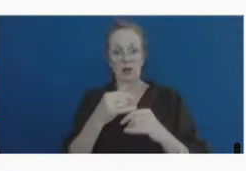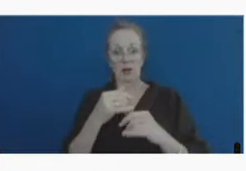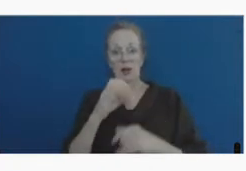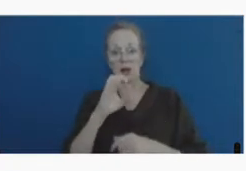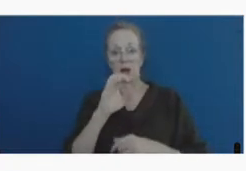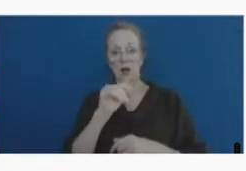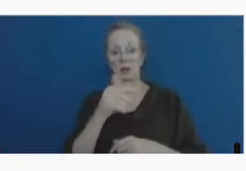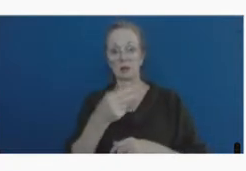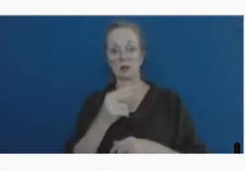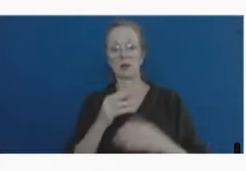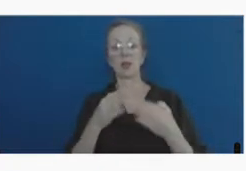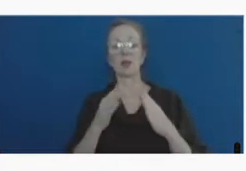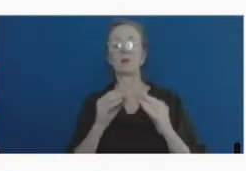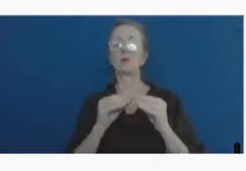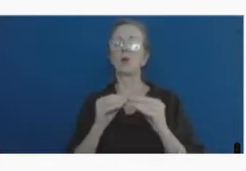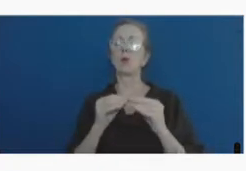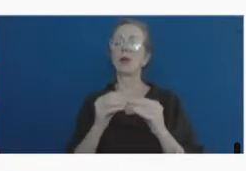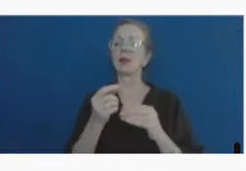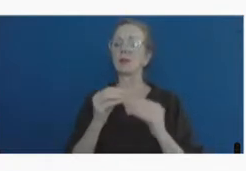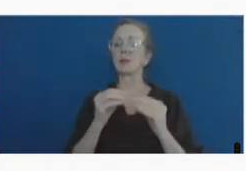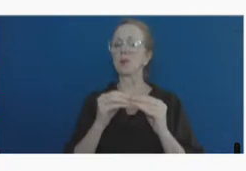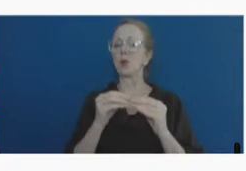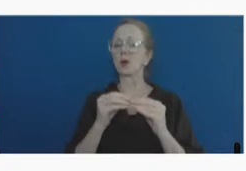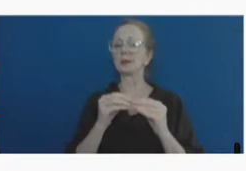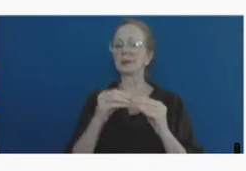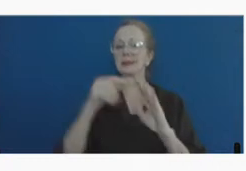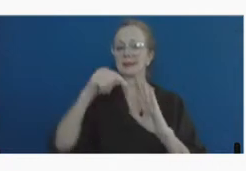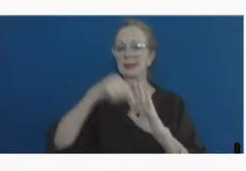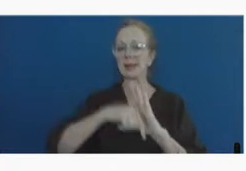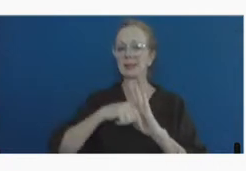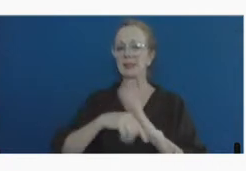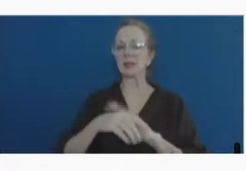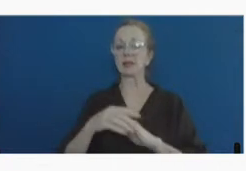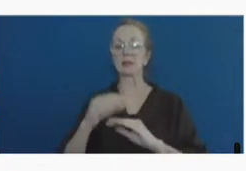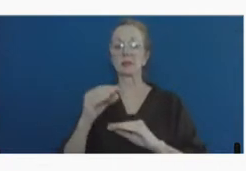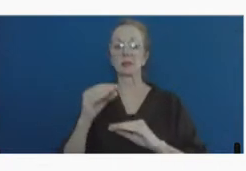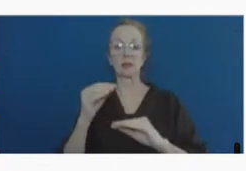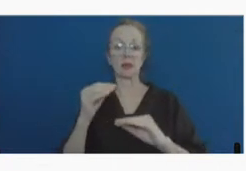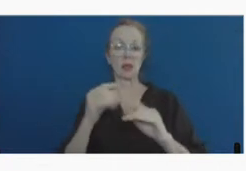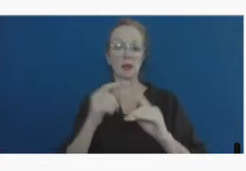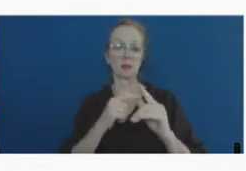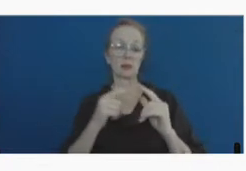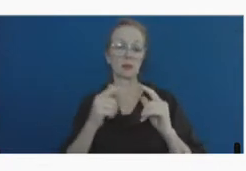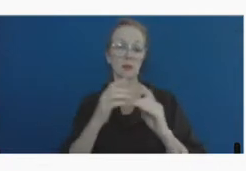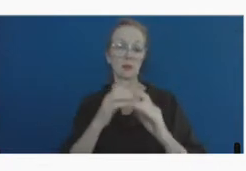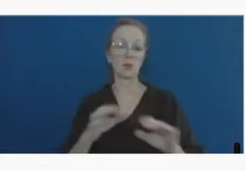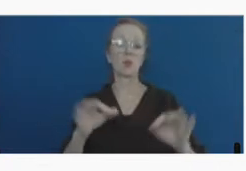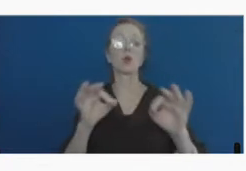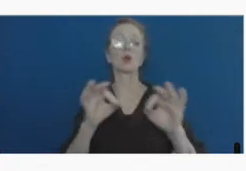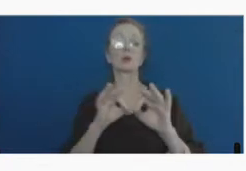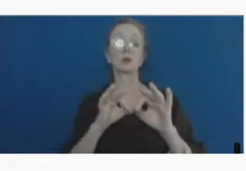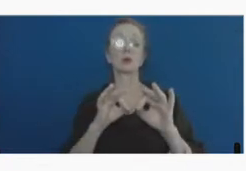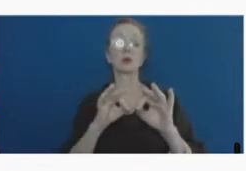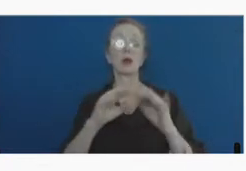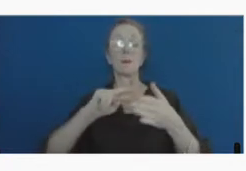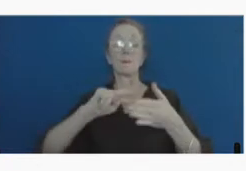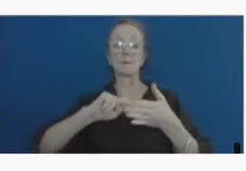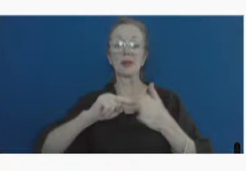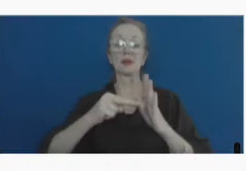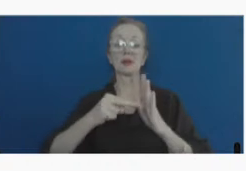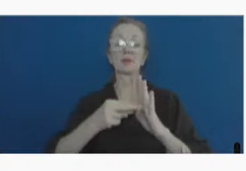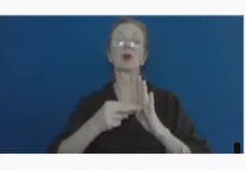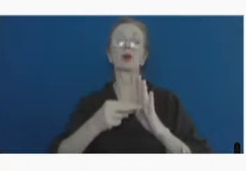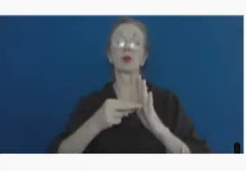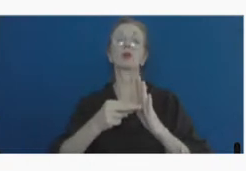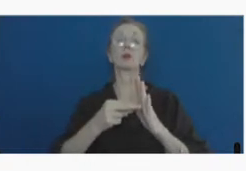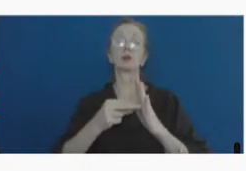an allowance for more, a little more density, as long as there's a significant and meaningful amount of open space